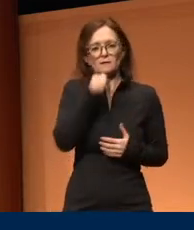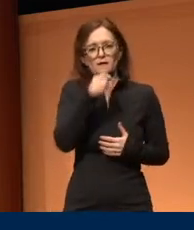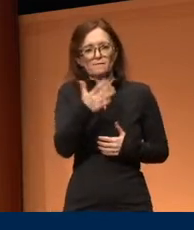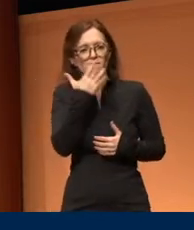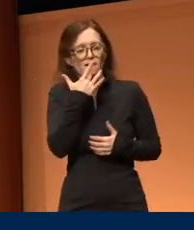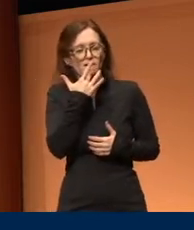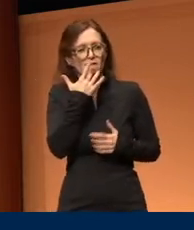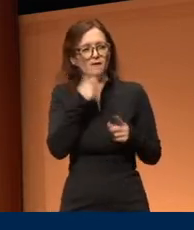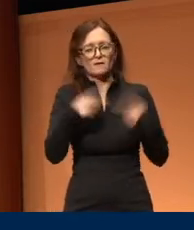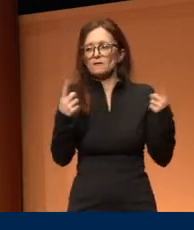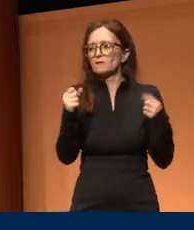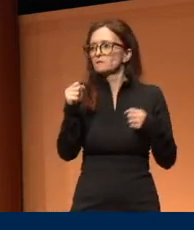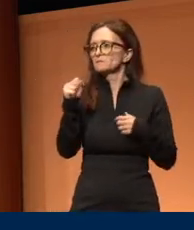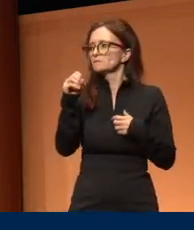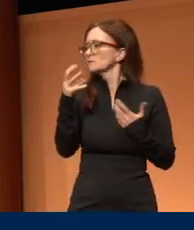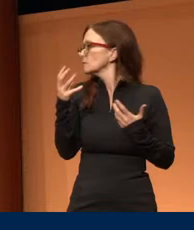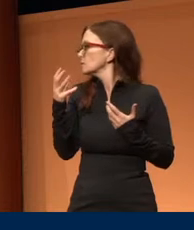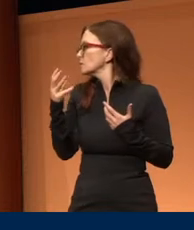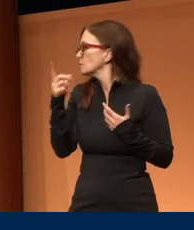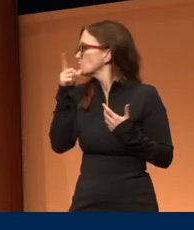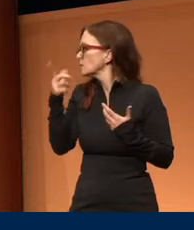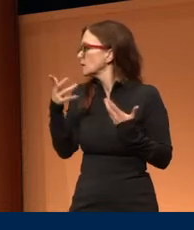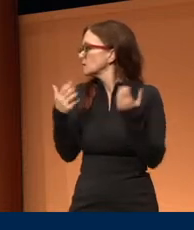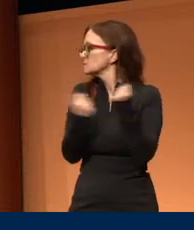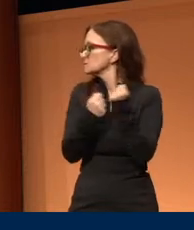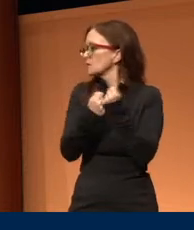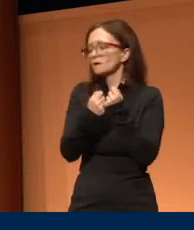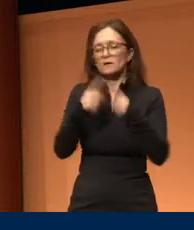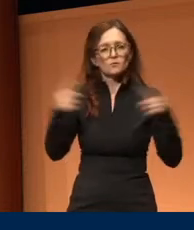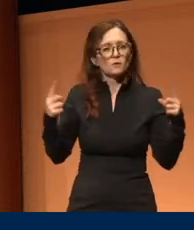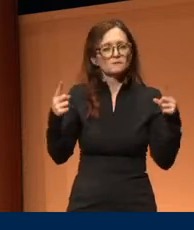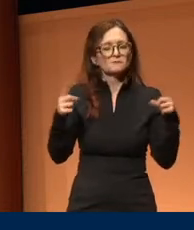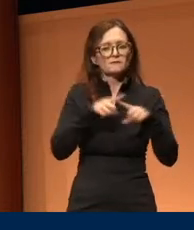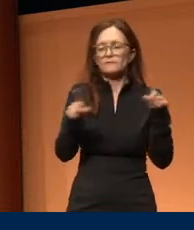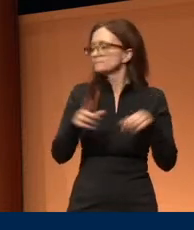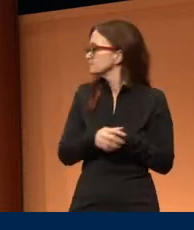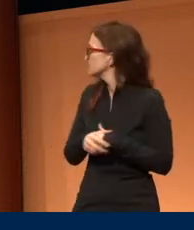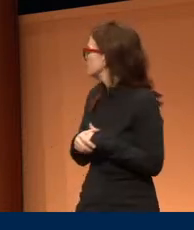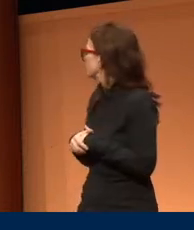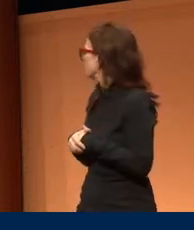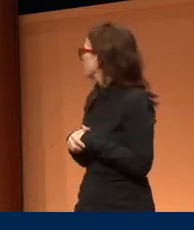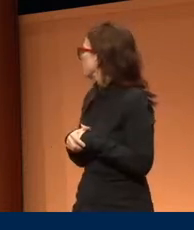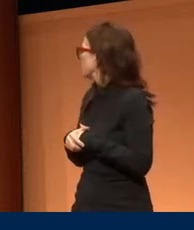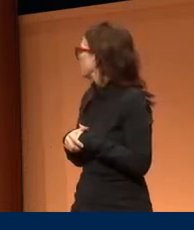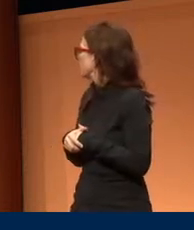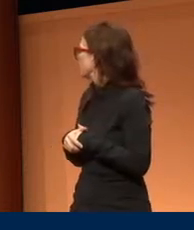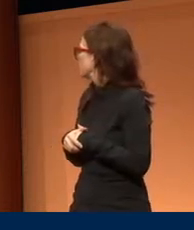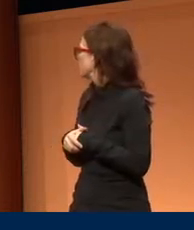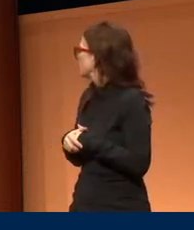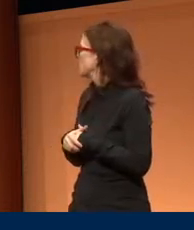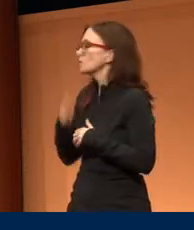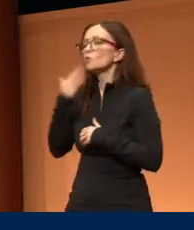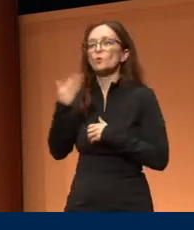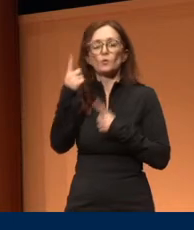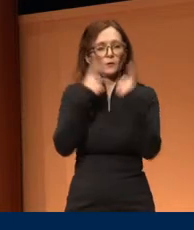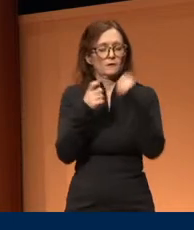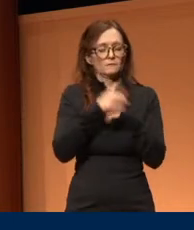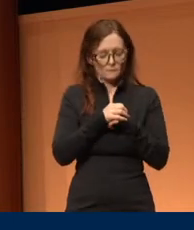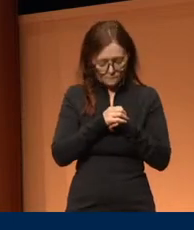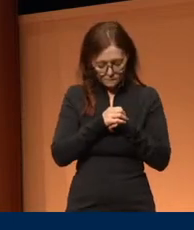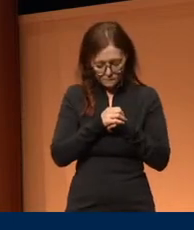their interests rather than those who don't, or maybe across other borders? Thanks. No, this is a very good question,